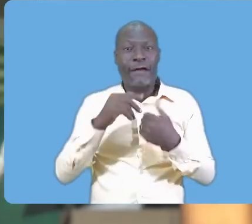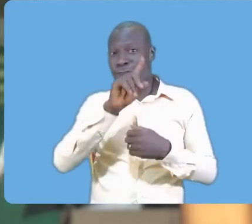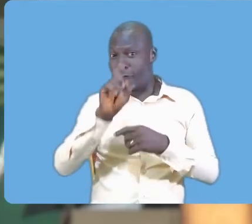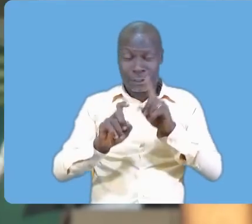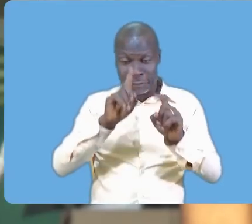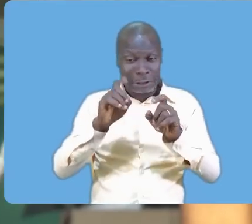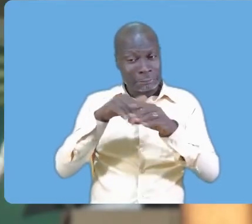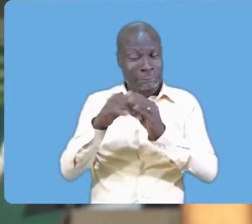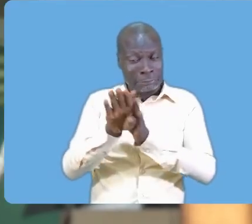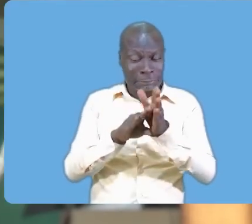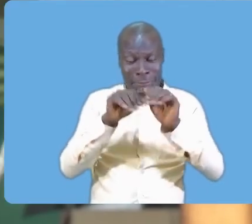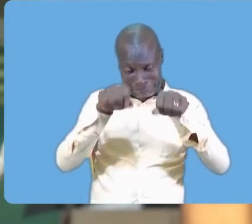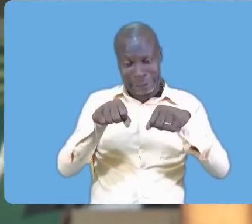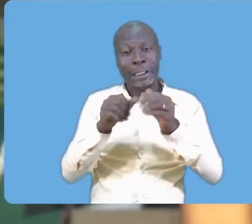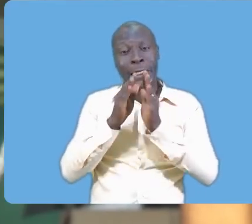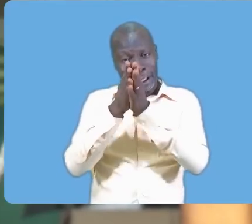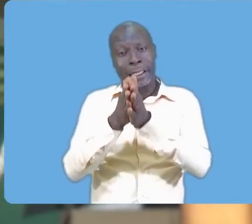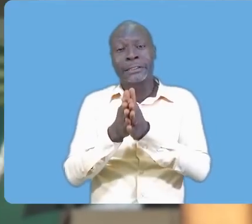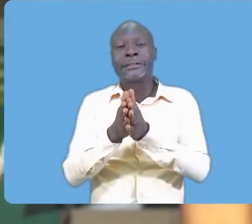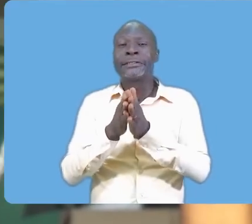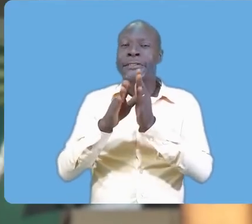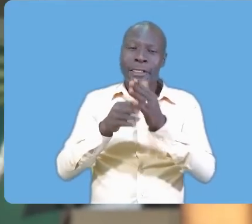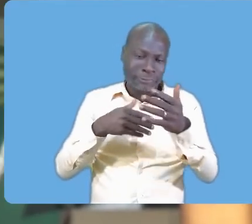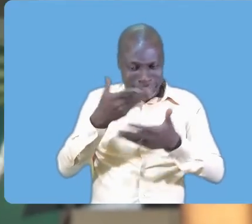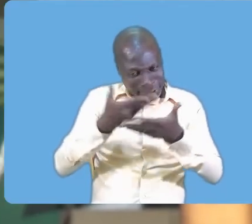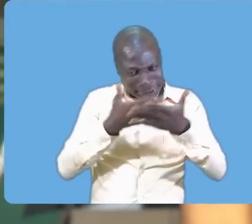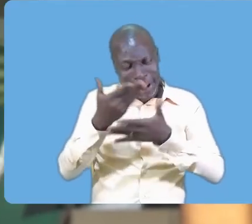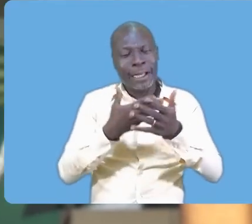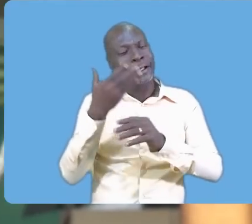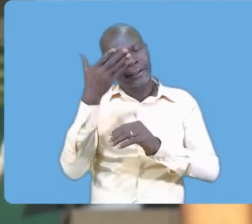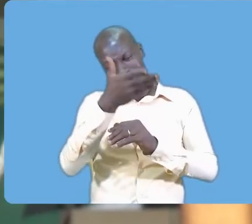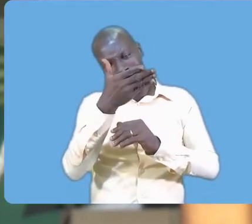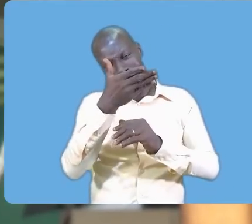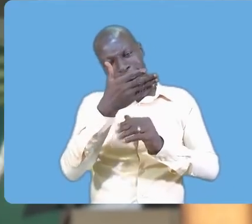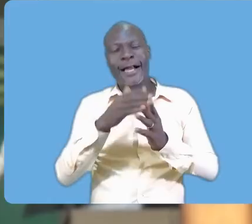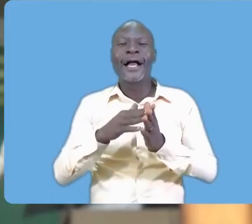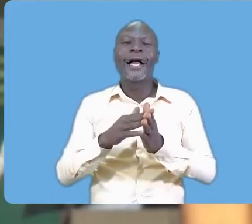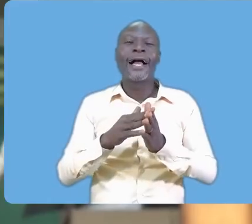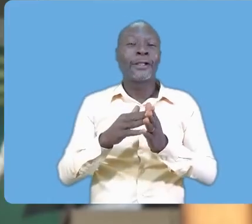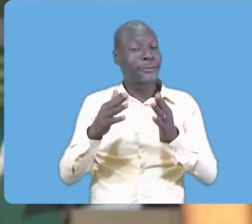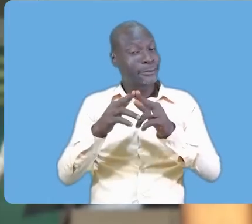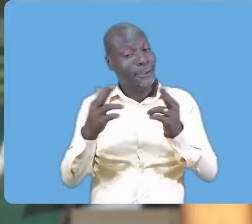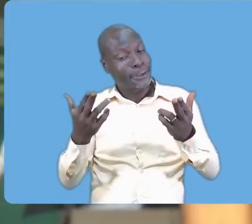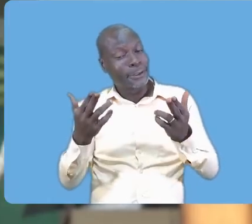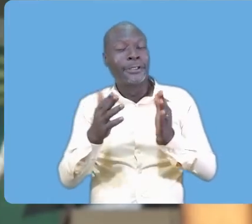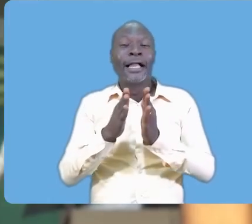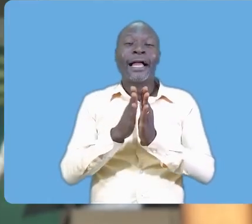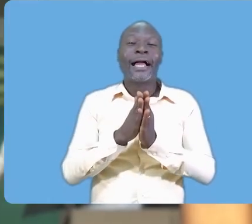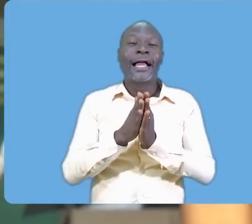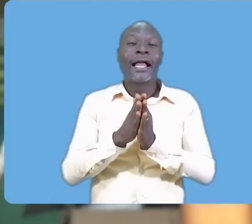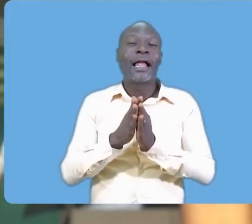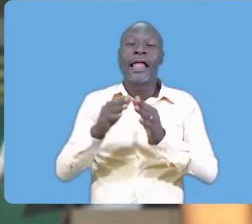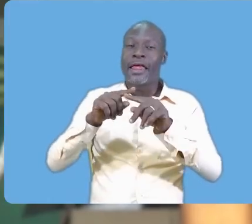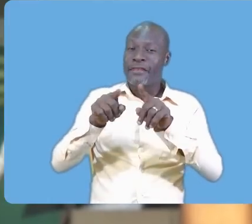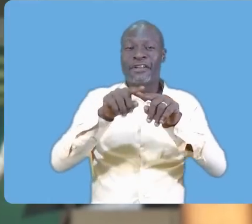soa. Uber to me a bisa. Na yet to me dia ye a juma asher a rade animunyam. Enti asafo